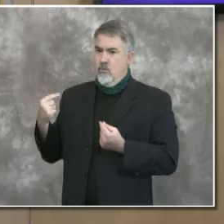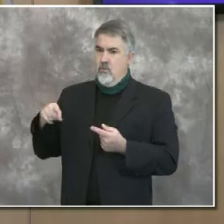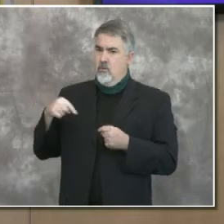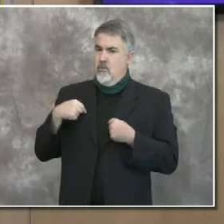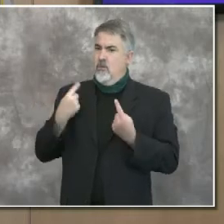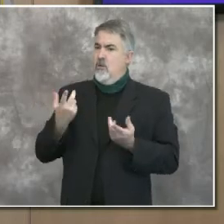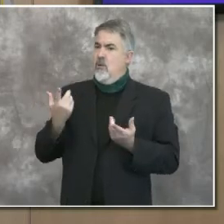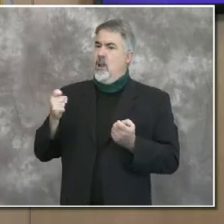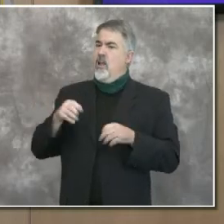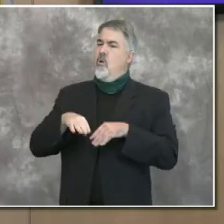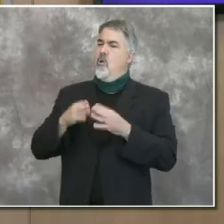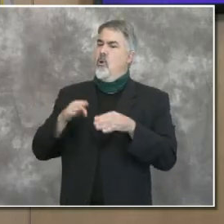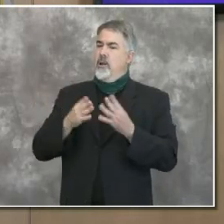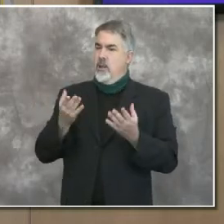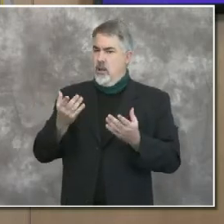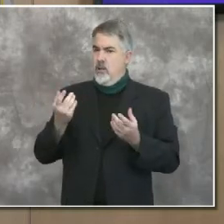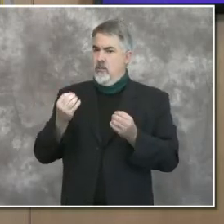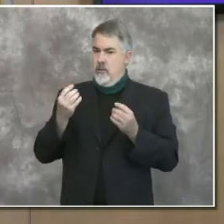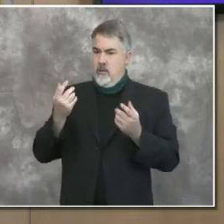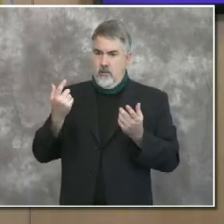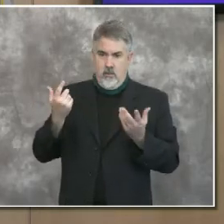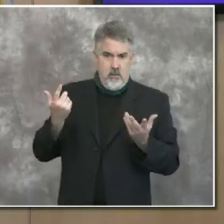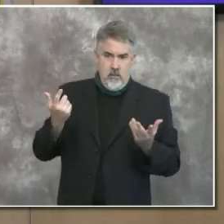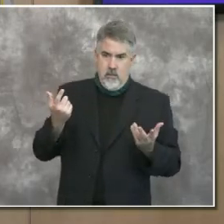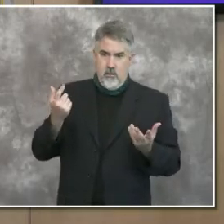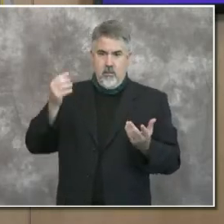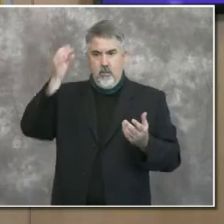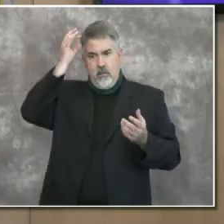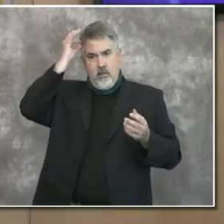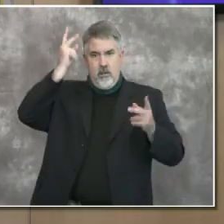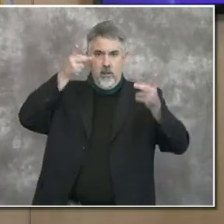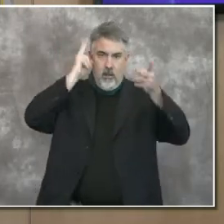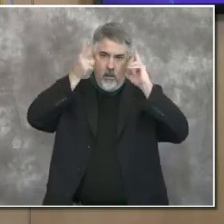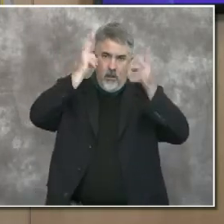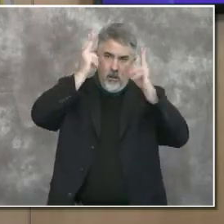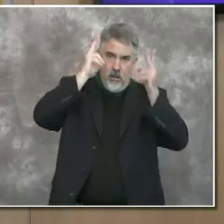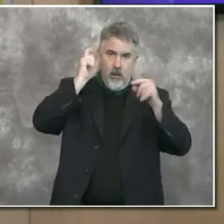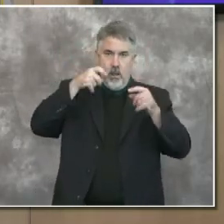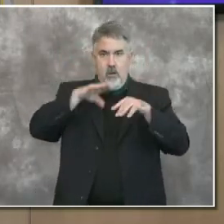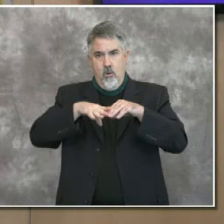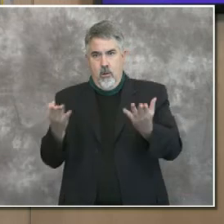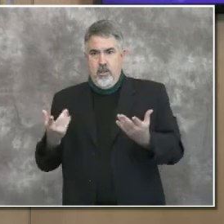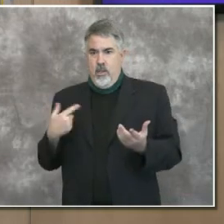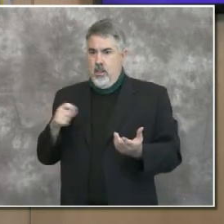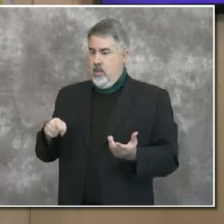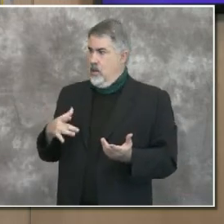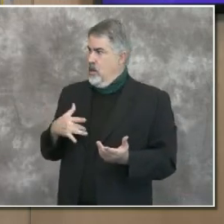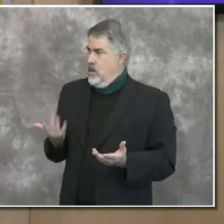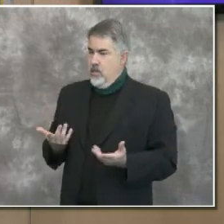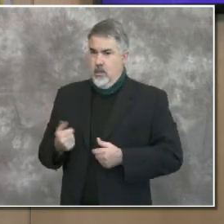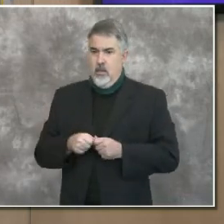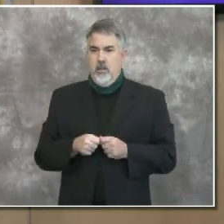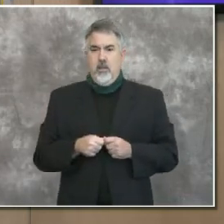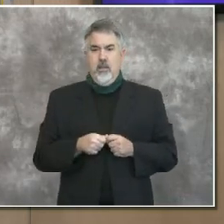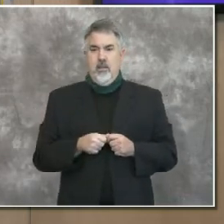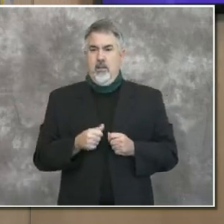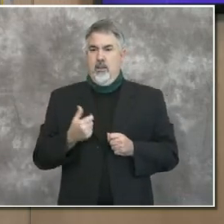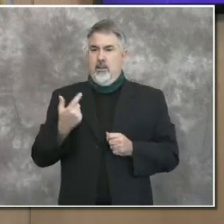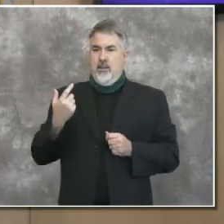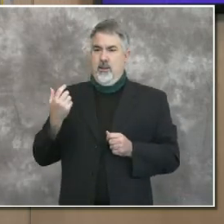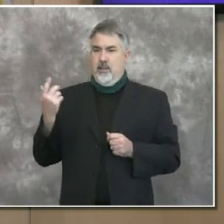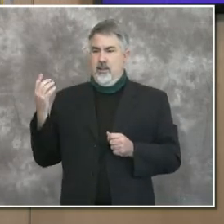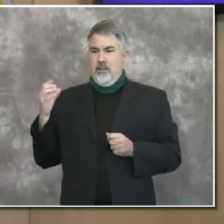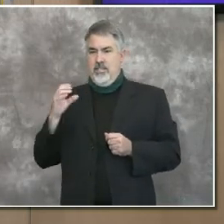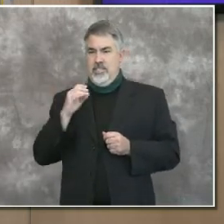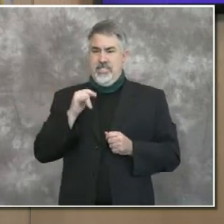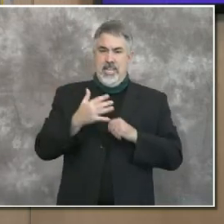salons and big box retailers by Friday. Why does there appear to be a disconnect between the cities and the county